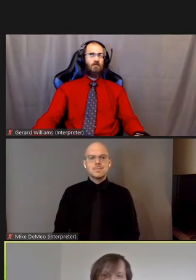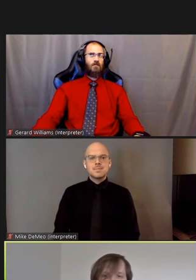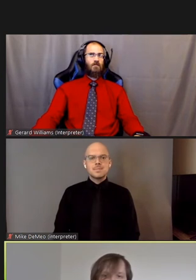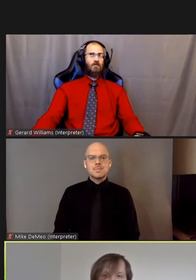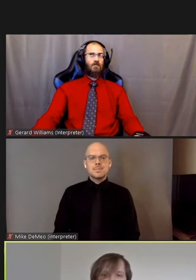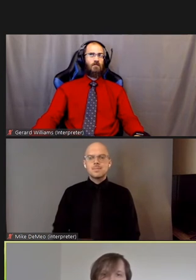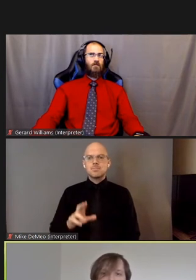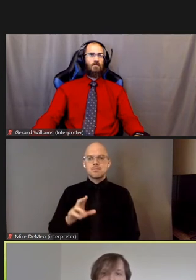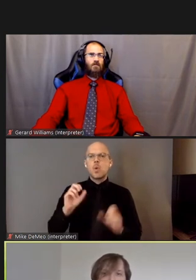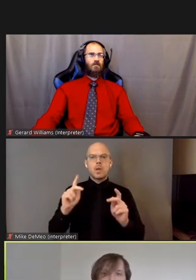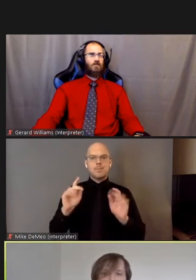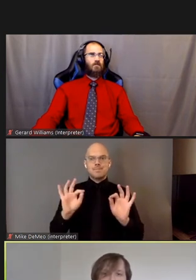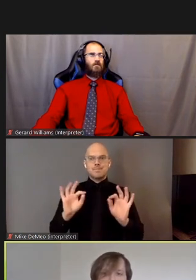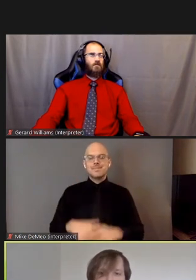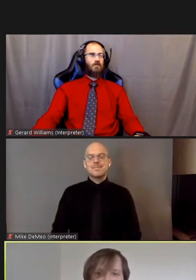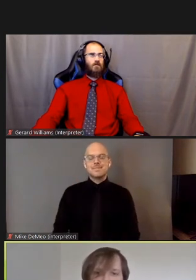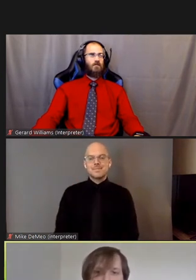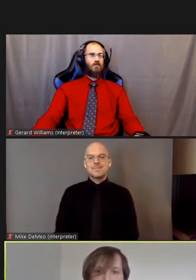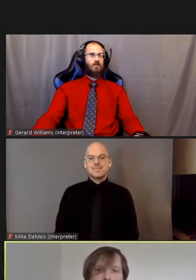No, okay, there we go.